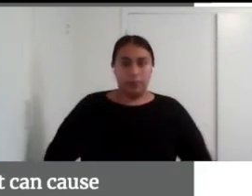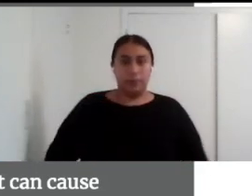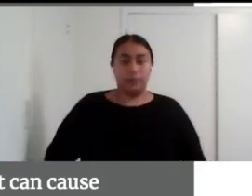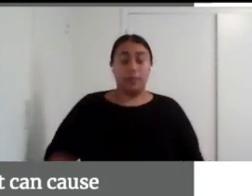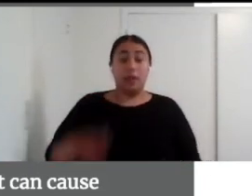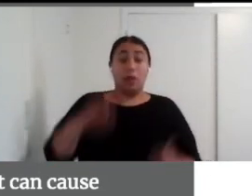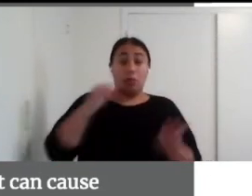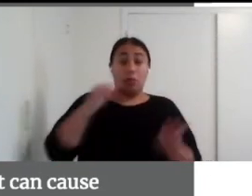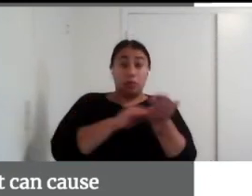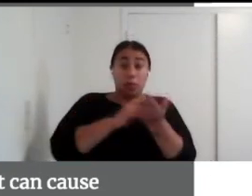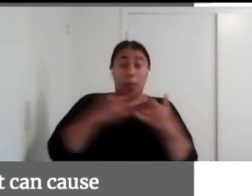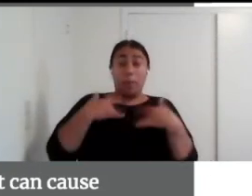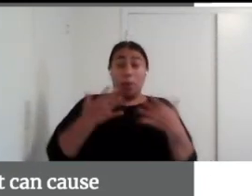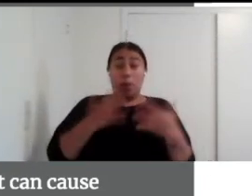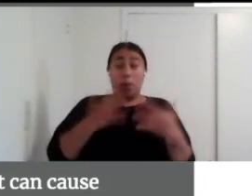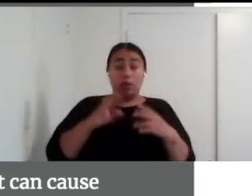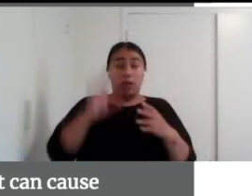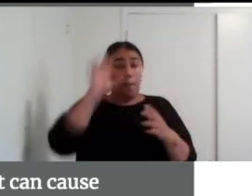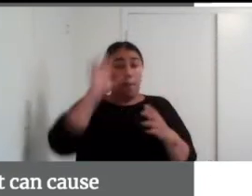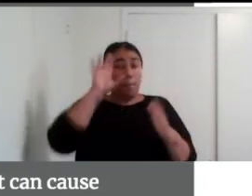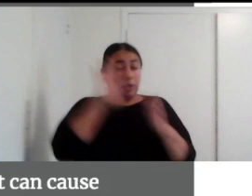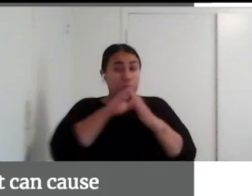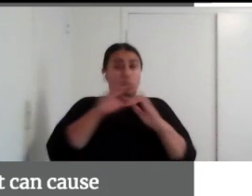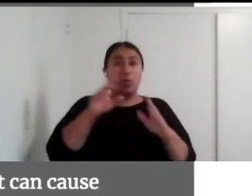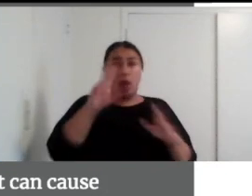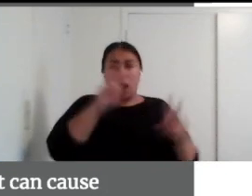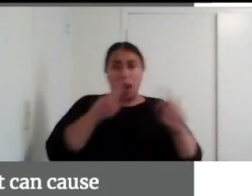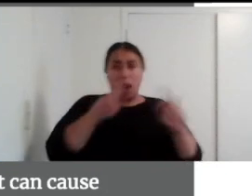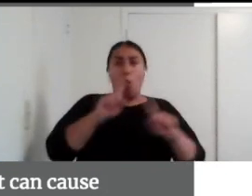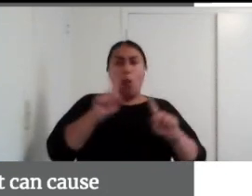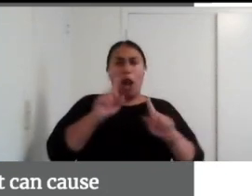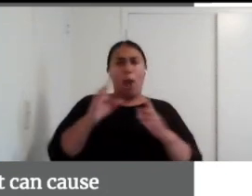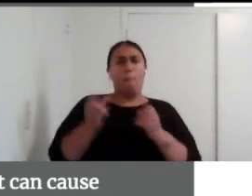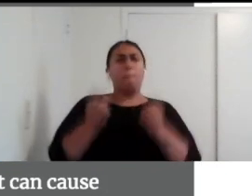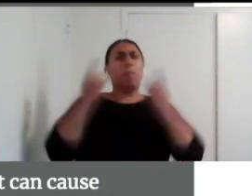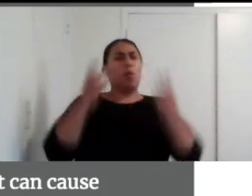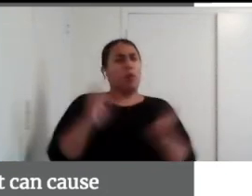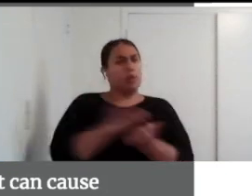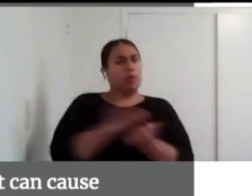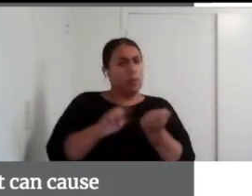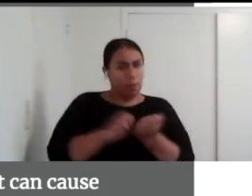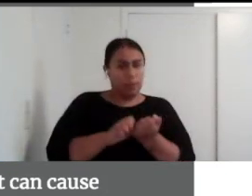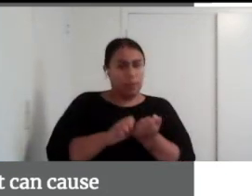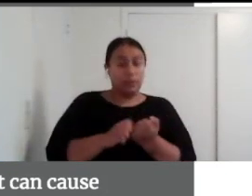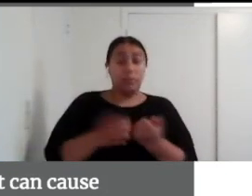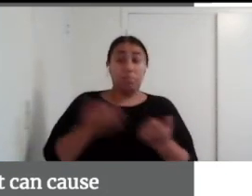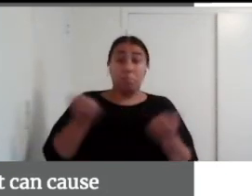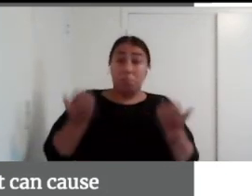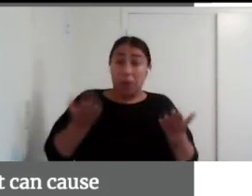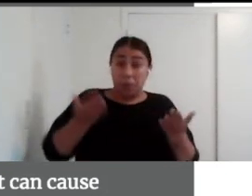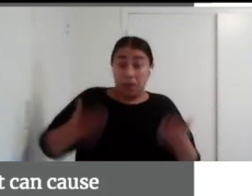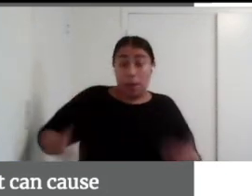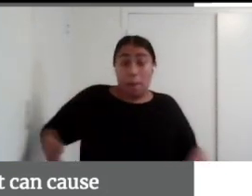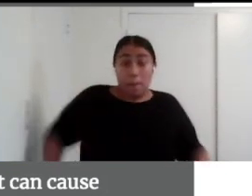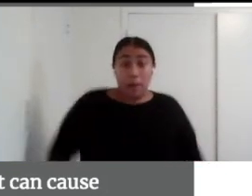lesions. And they always are separated in time and space. What that means is separation in age. It looks like this lesion has been